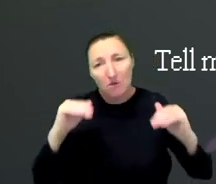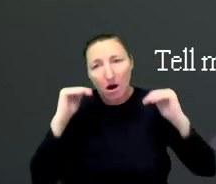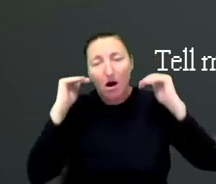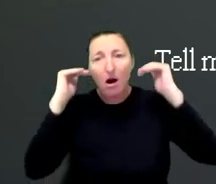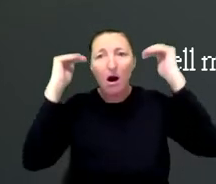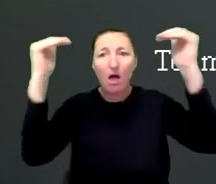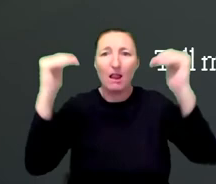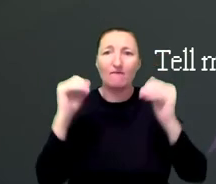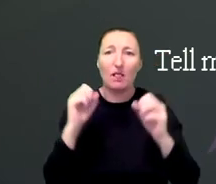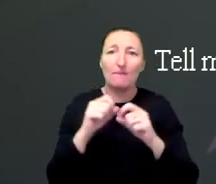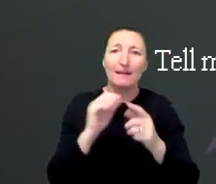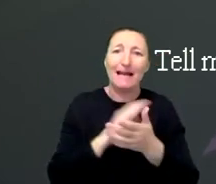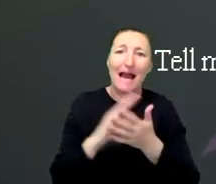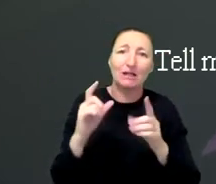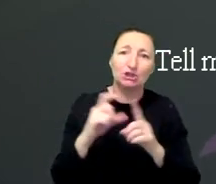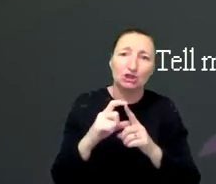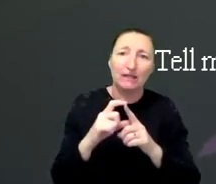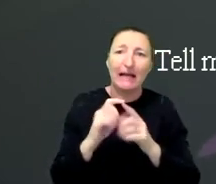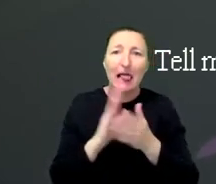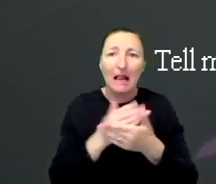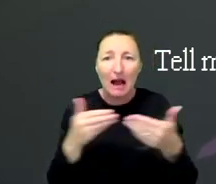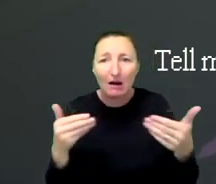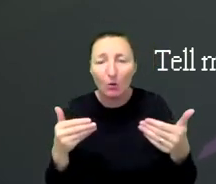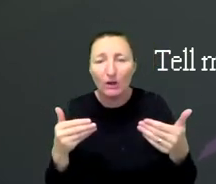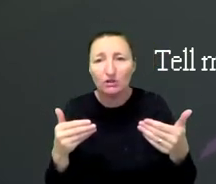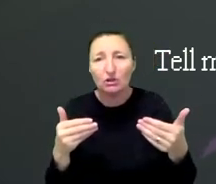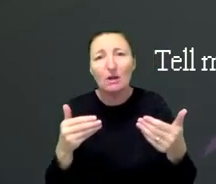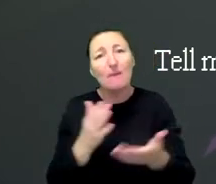that knowledge can be played with, and that